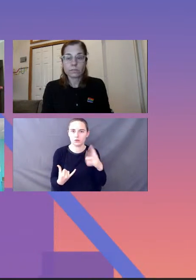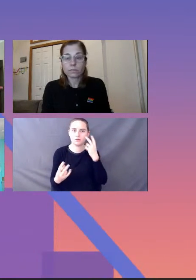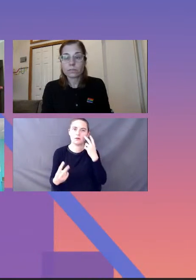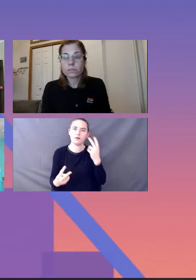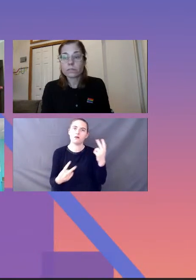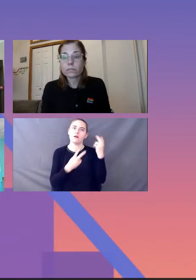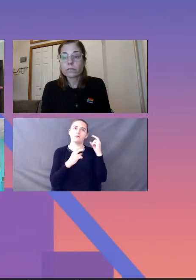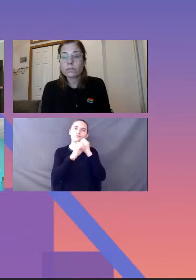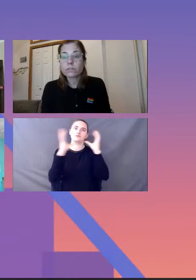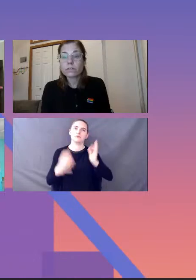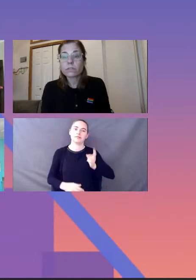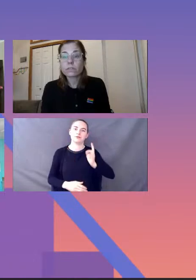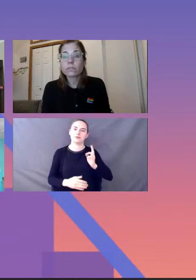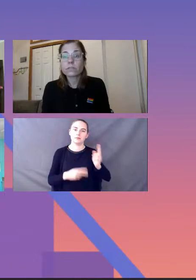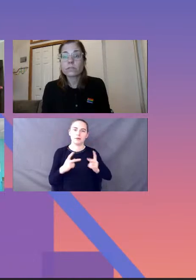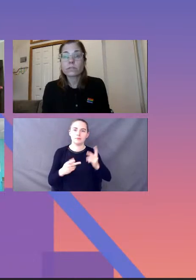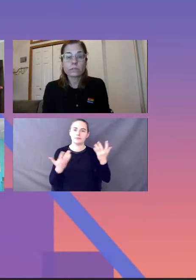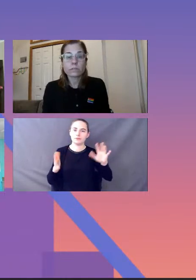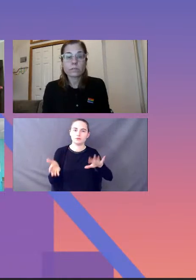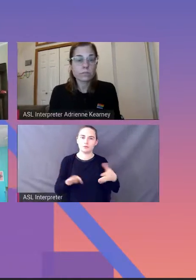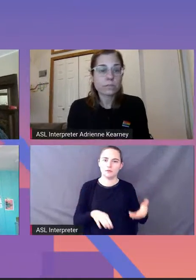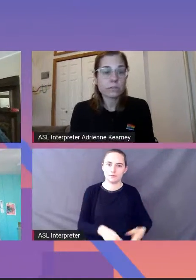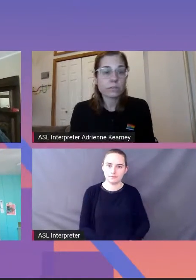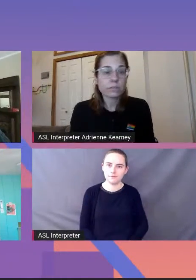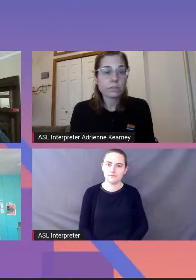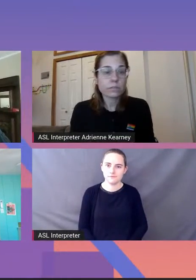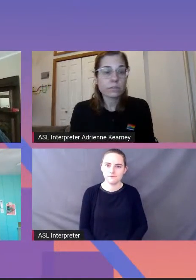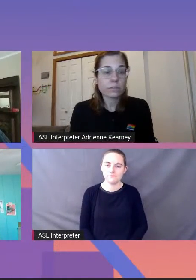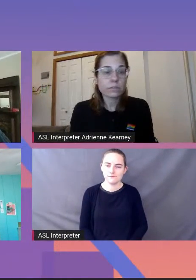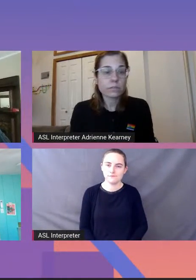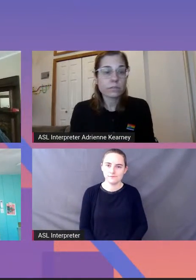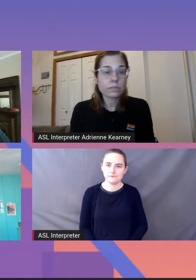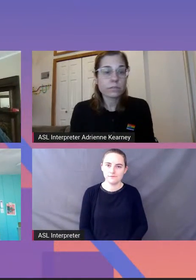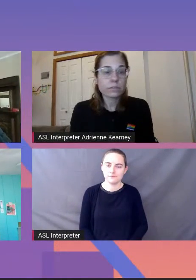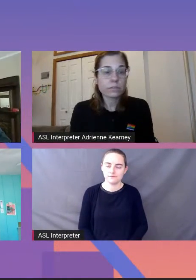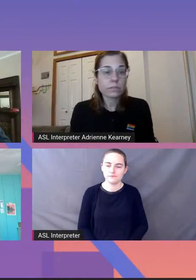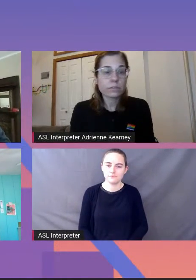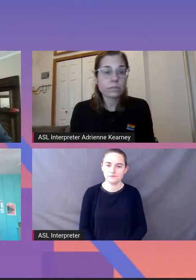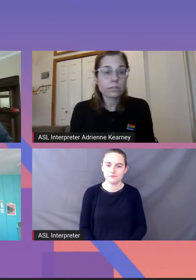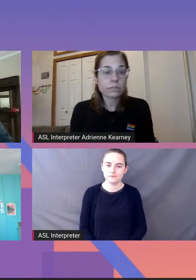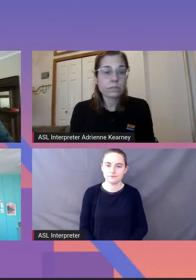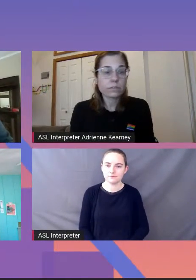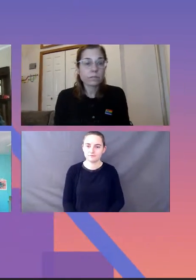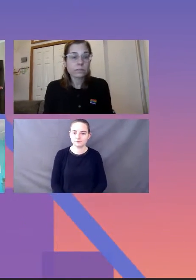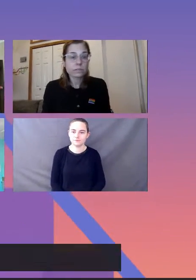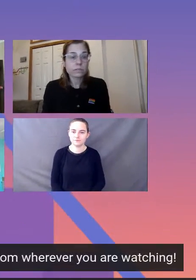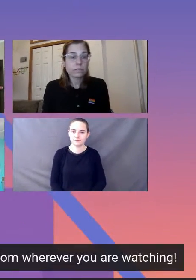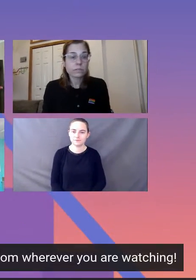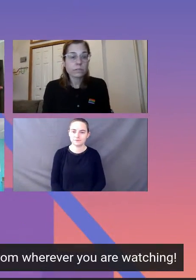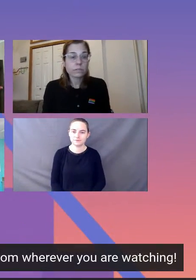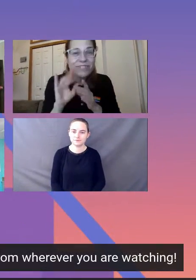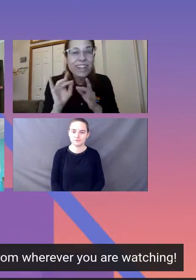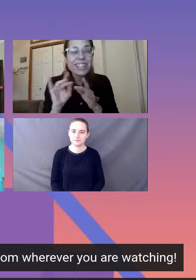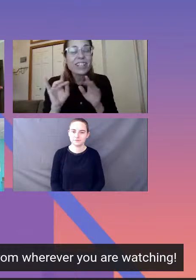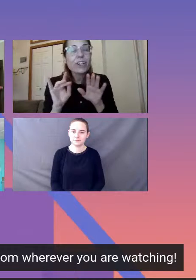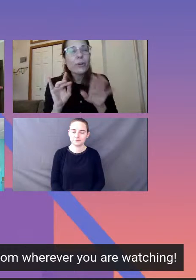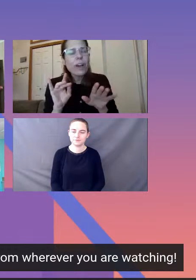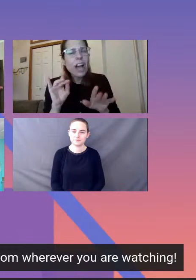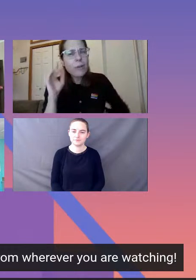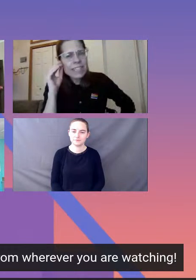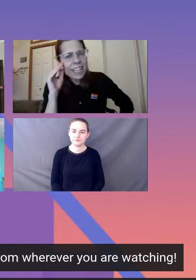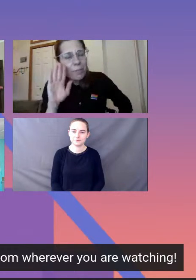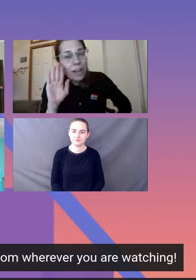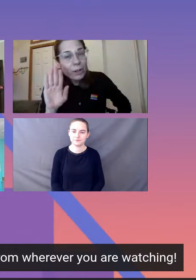Now that's so important. Absolutely. Hope, I saw you're going to jump in. Well, I was thinking about your question, like how do we keep